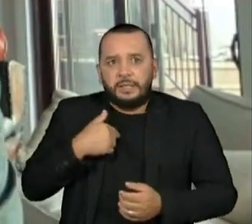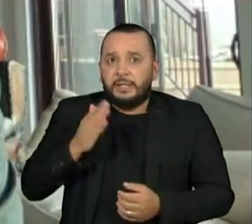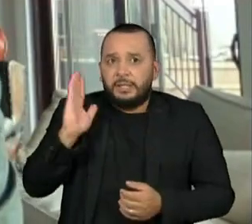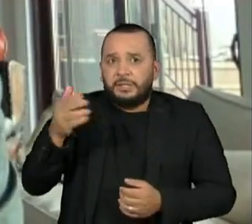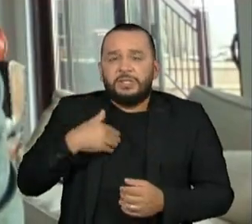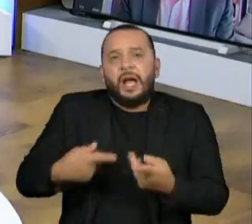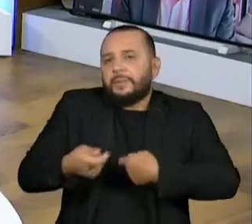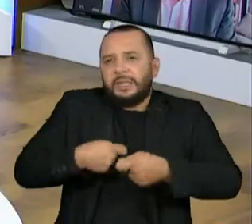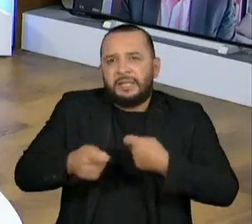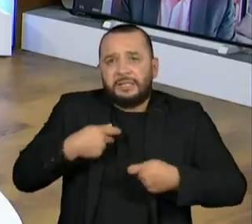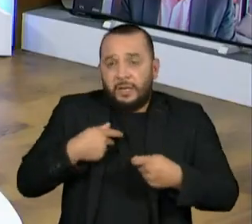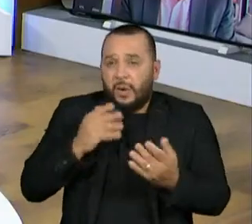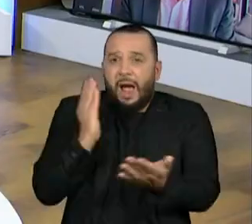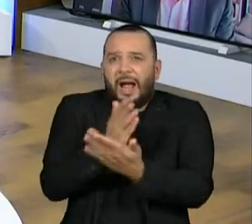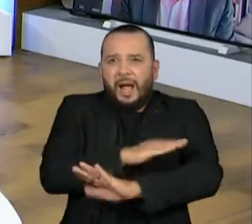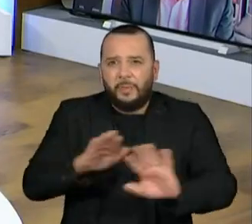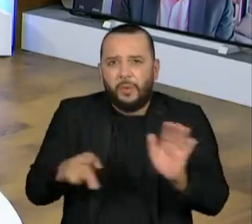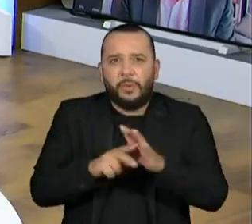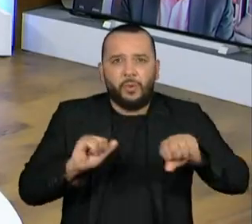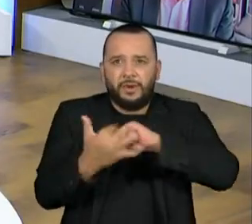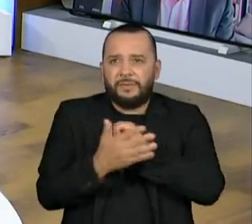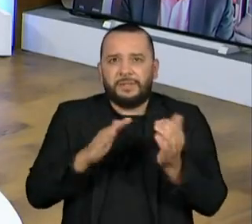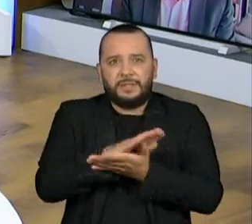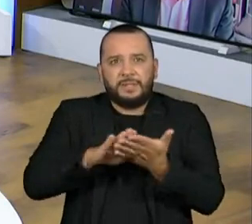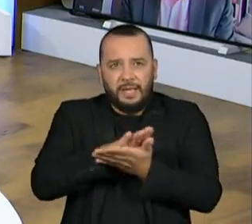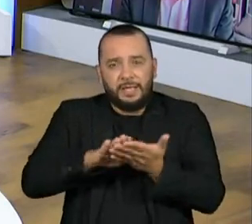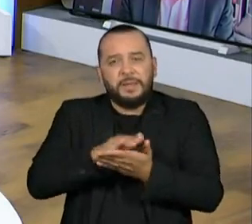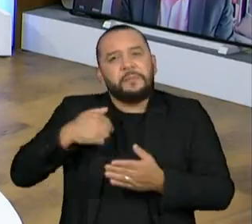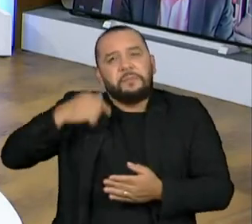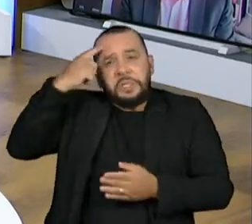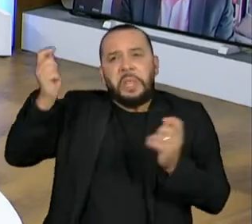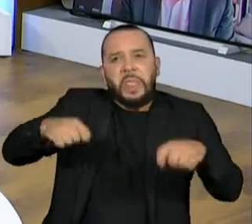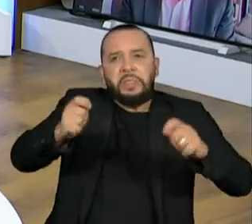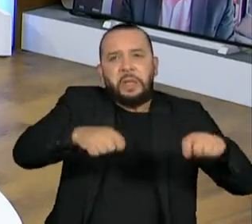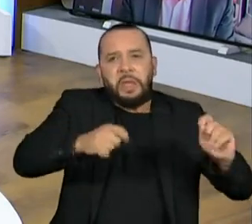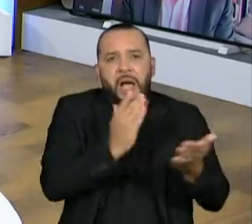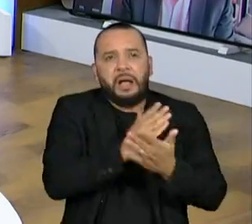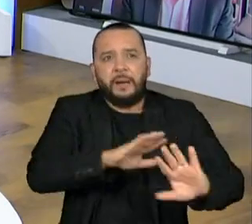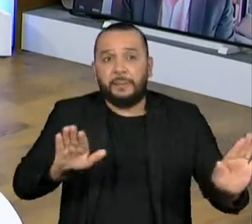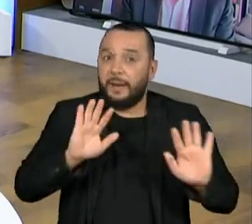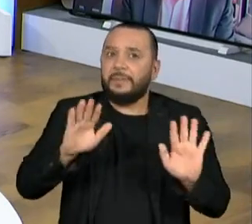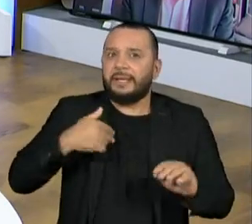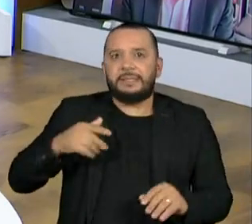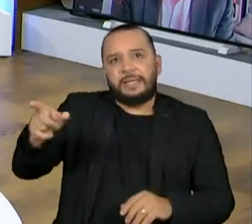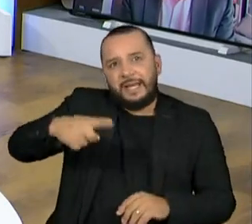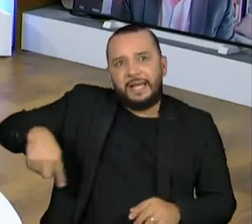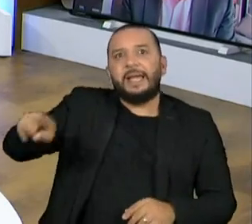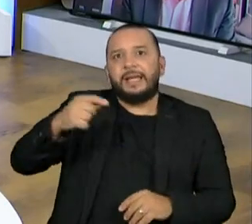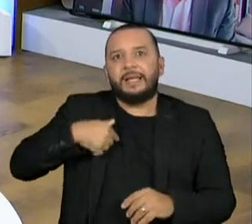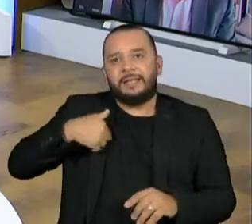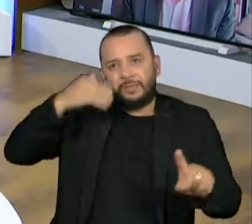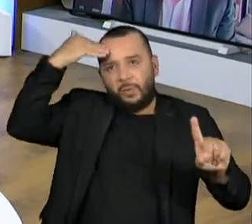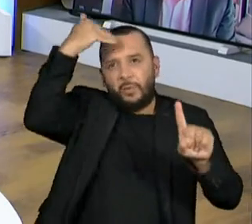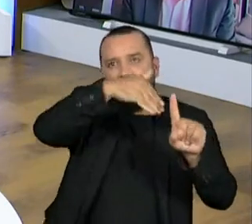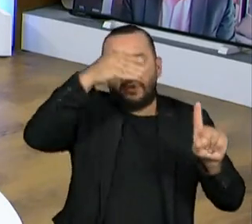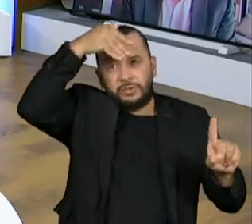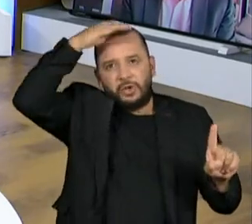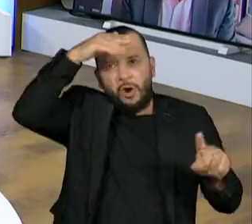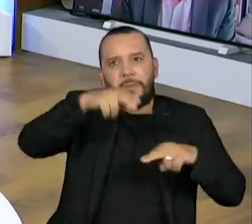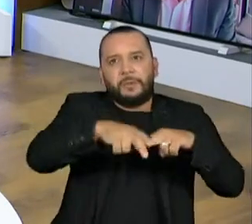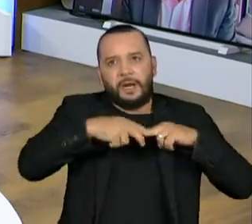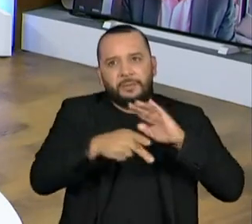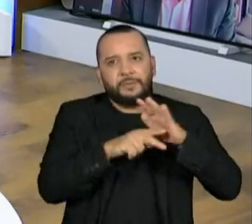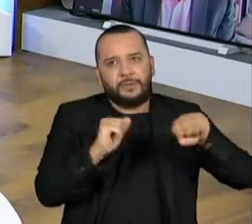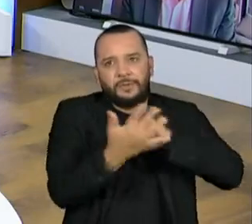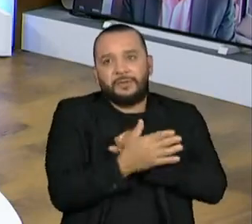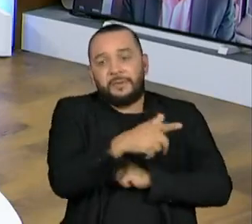pandemic in the way that they'd implied that they could. Because remember, they had blamed the pandemic on Trump, but they couldn't